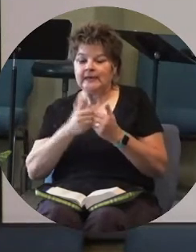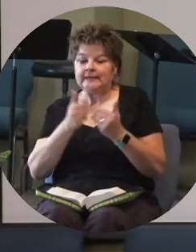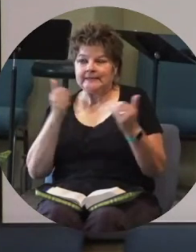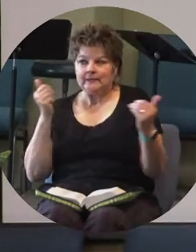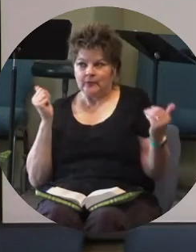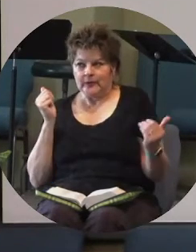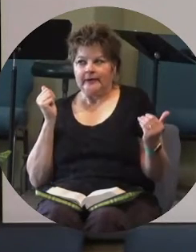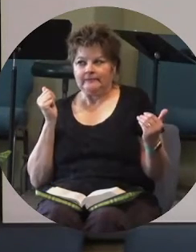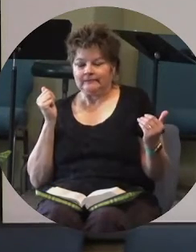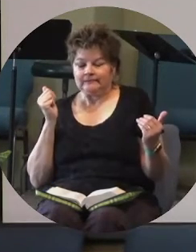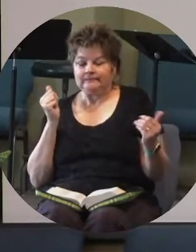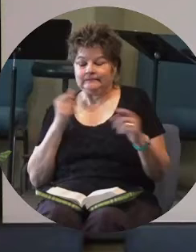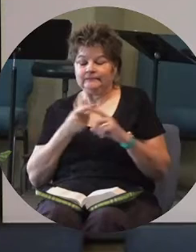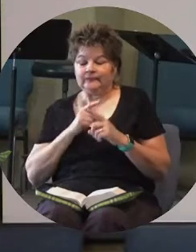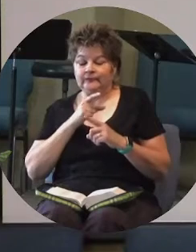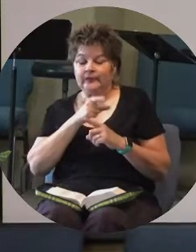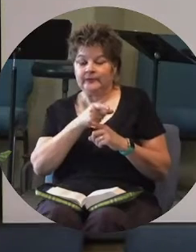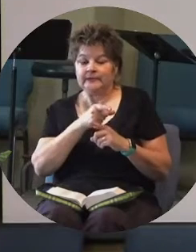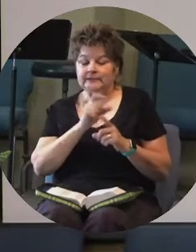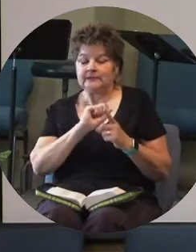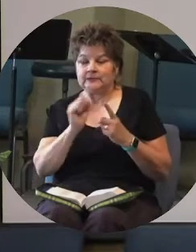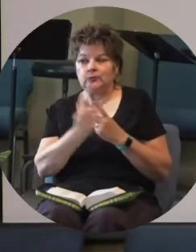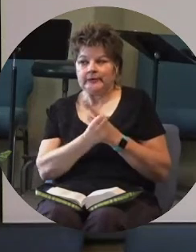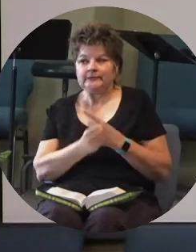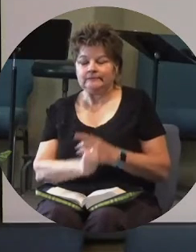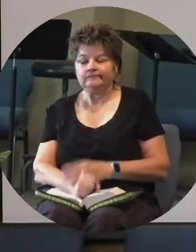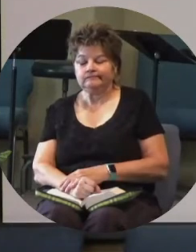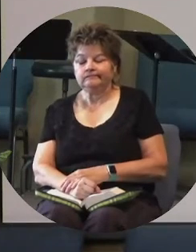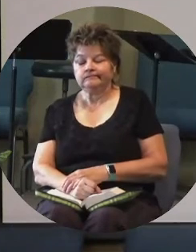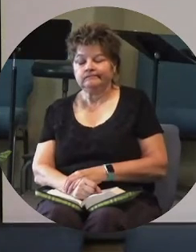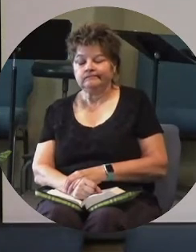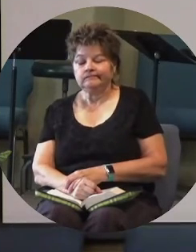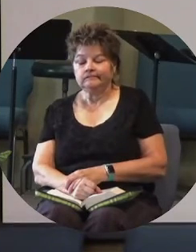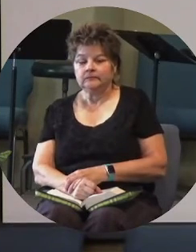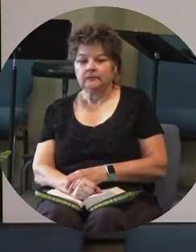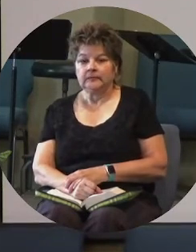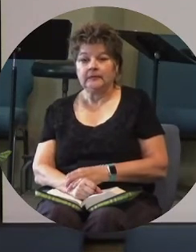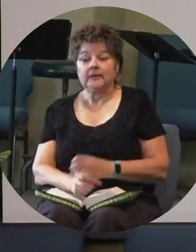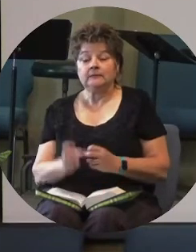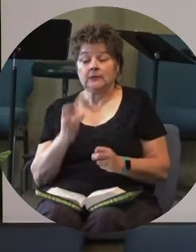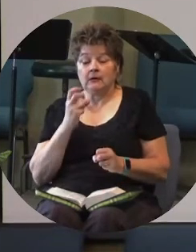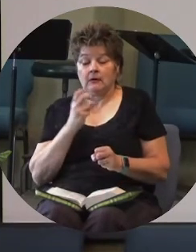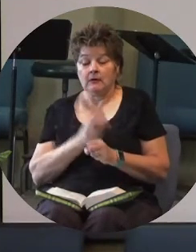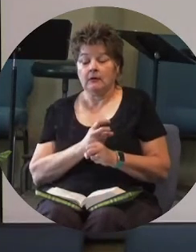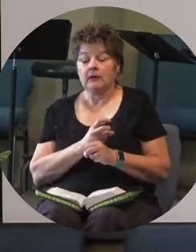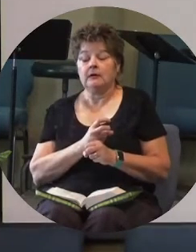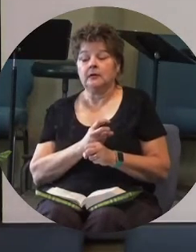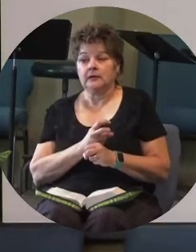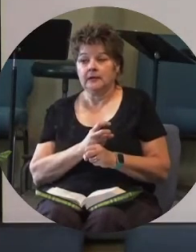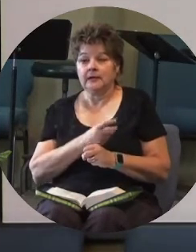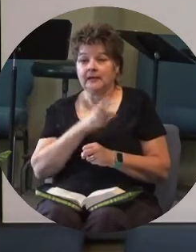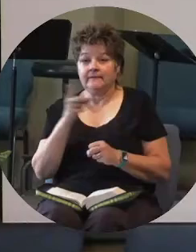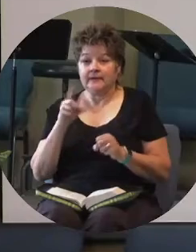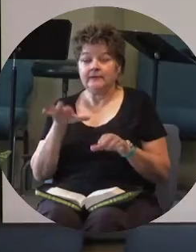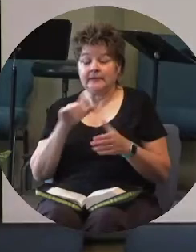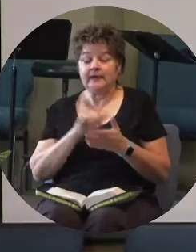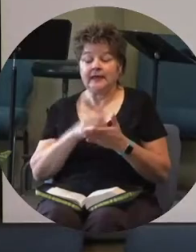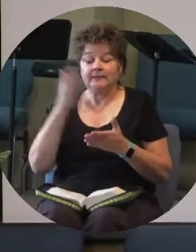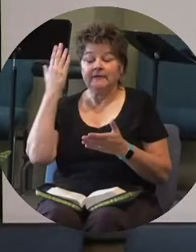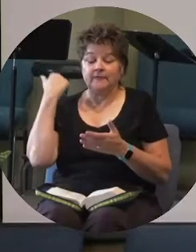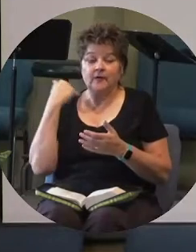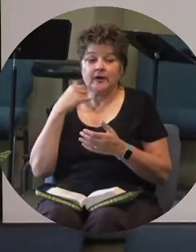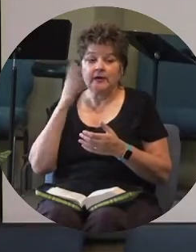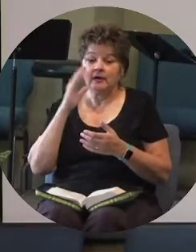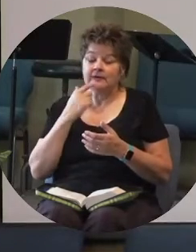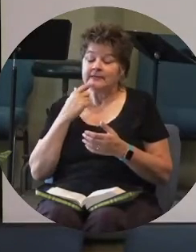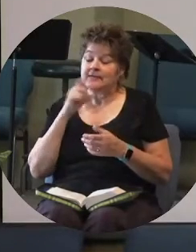yourself from that situation. You know how hard that was? Have you ever been there? Where God has just said, man,